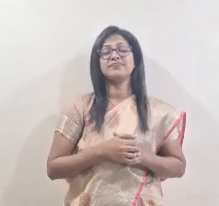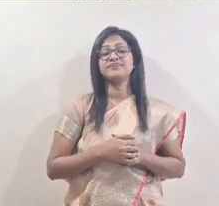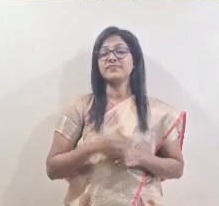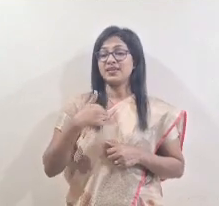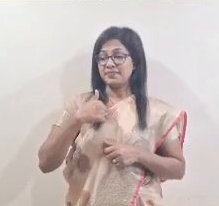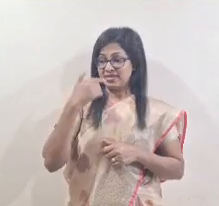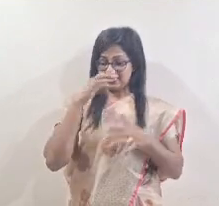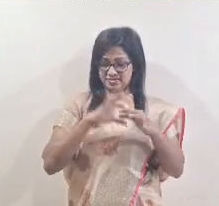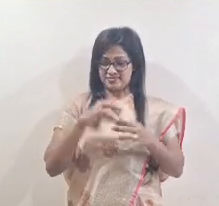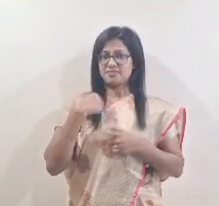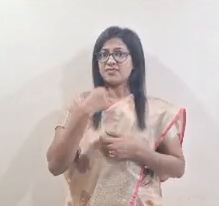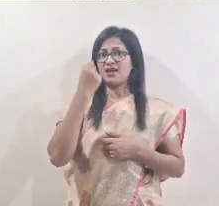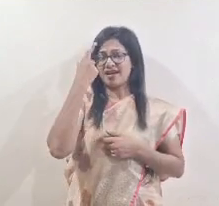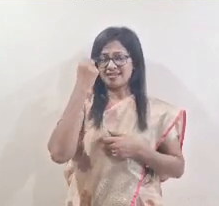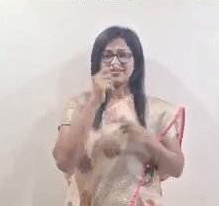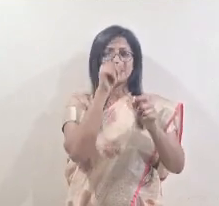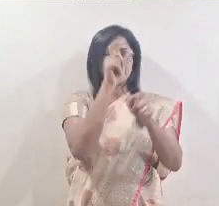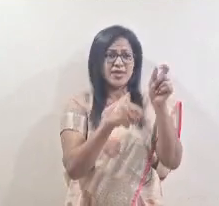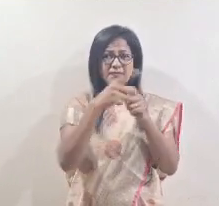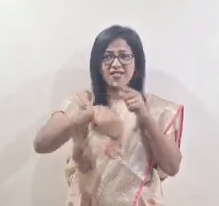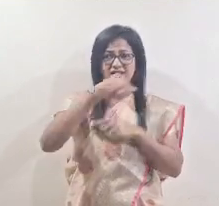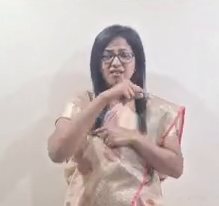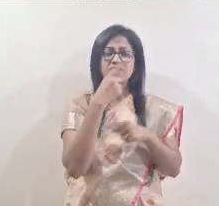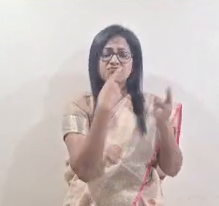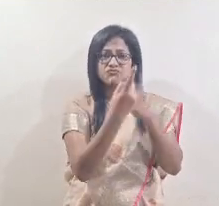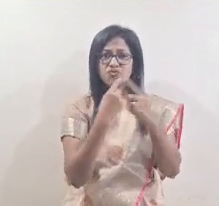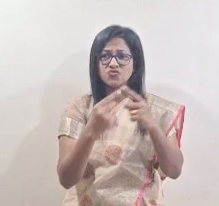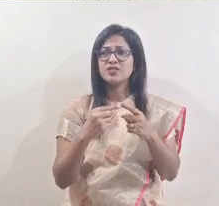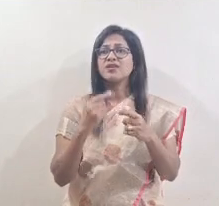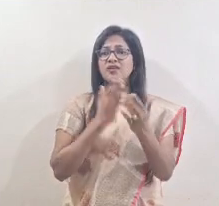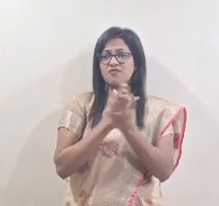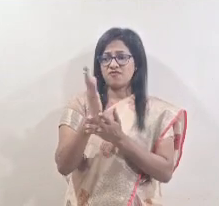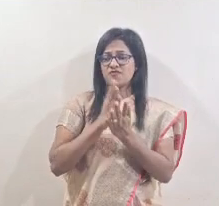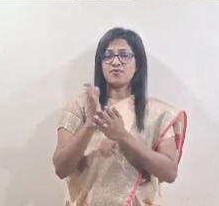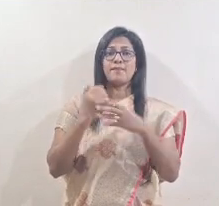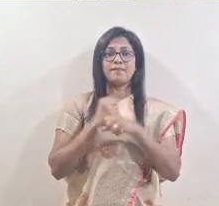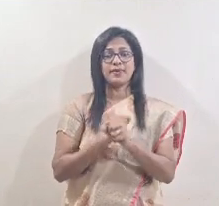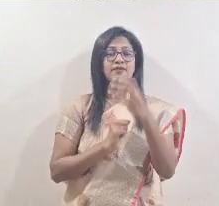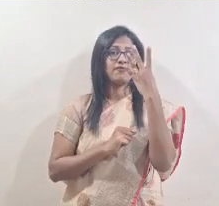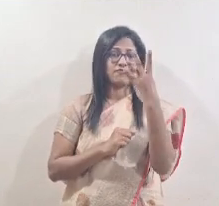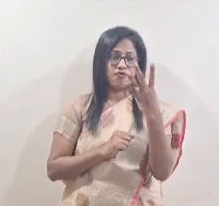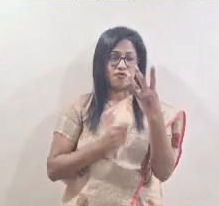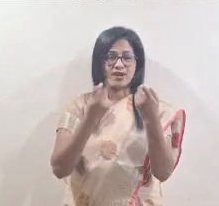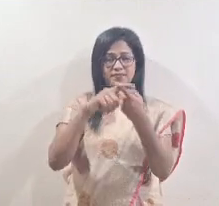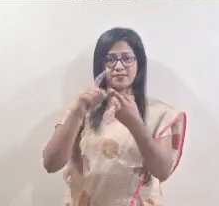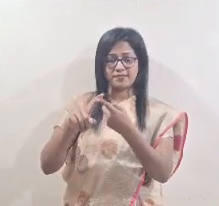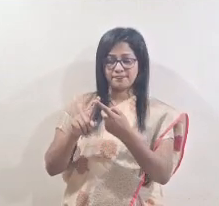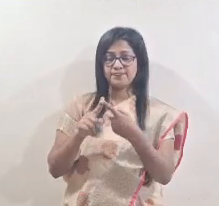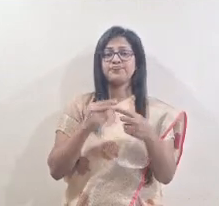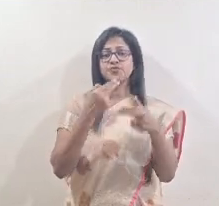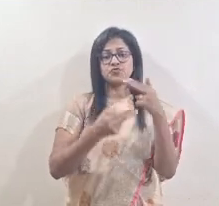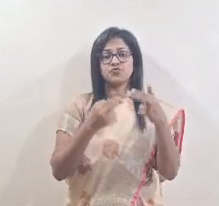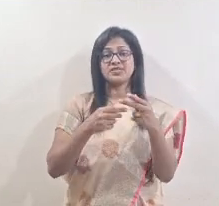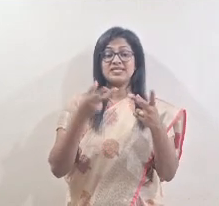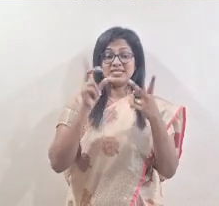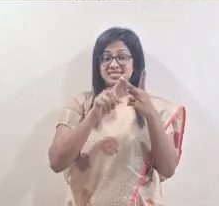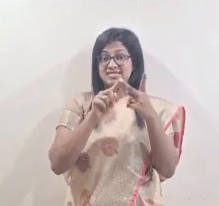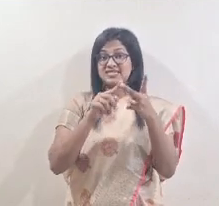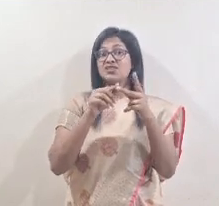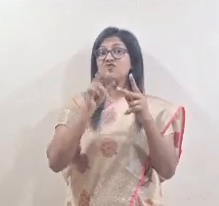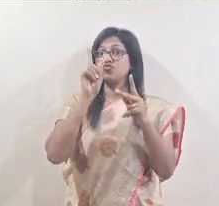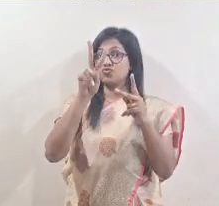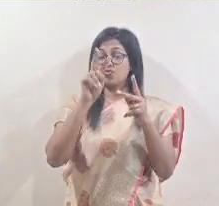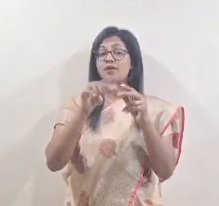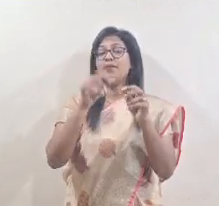my understanding and talking to the stakeholders, I developed 4 scenarios. And it was seen that scenario 2 is what